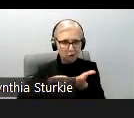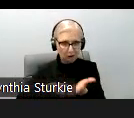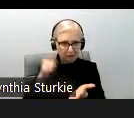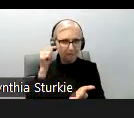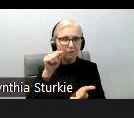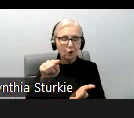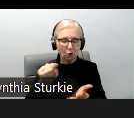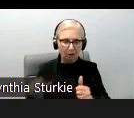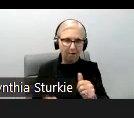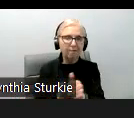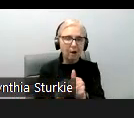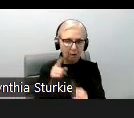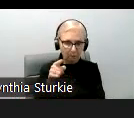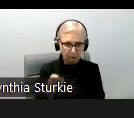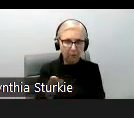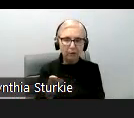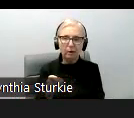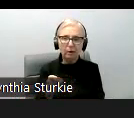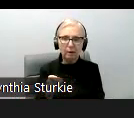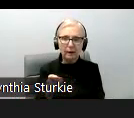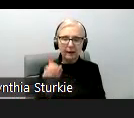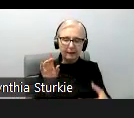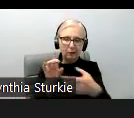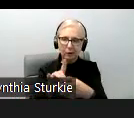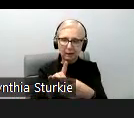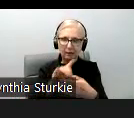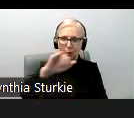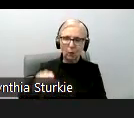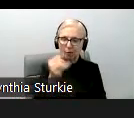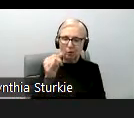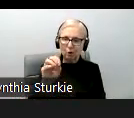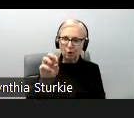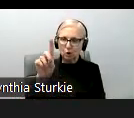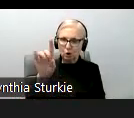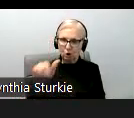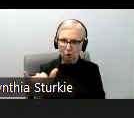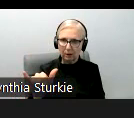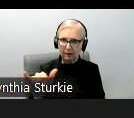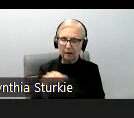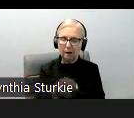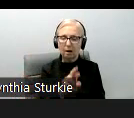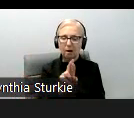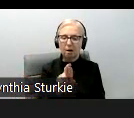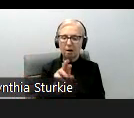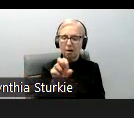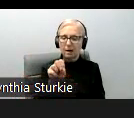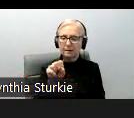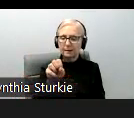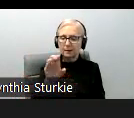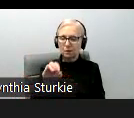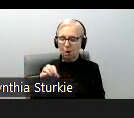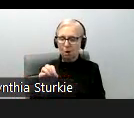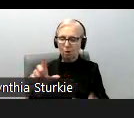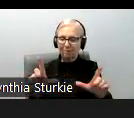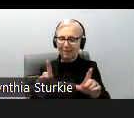follow up with you, and also get you connected with Jody if you're not already, our RSSO licensing manager. And then I